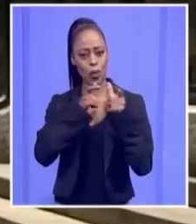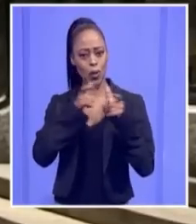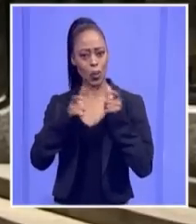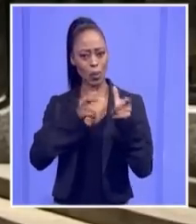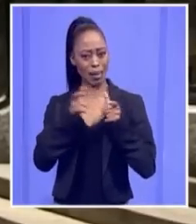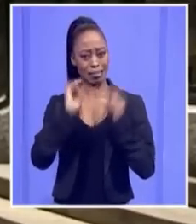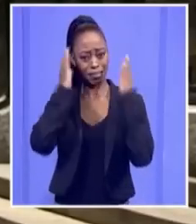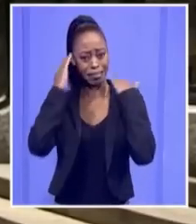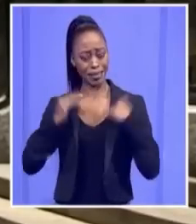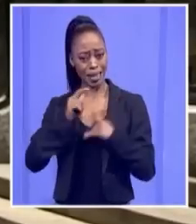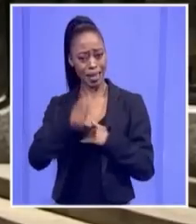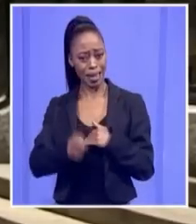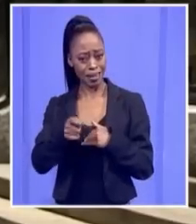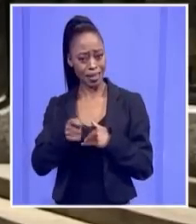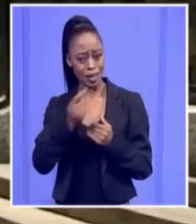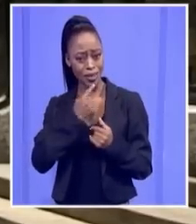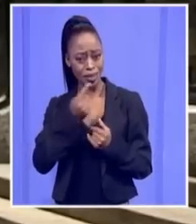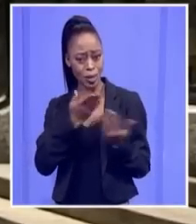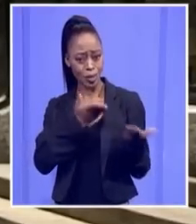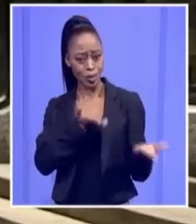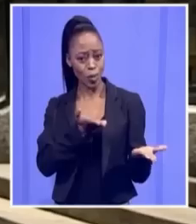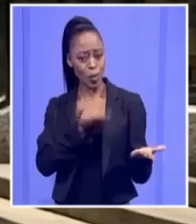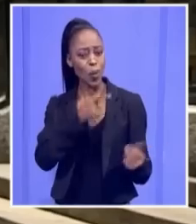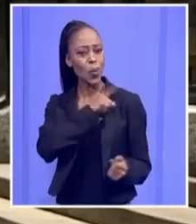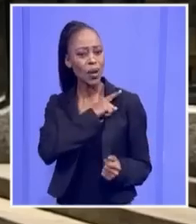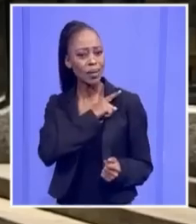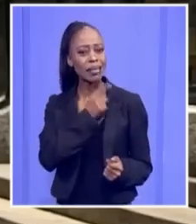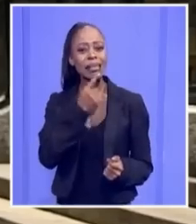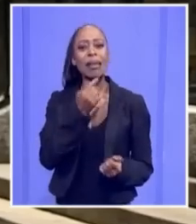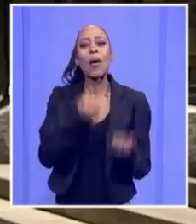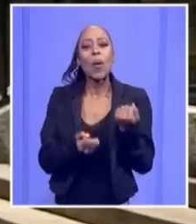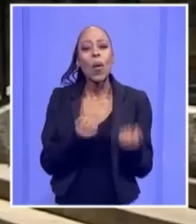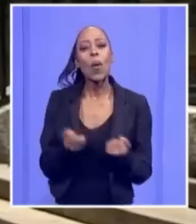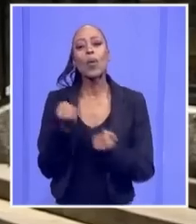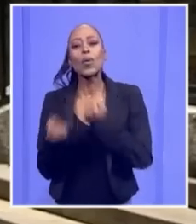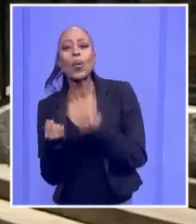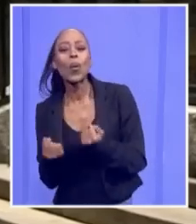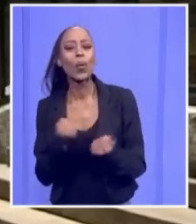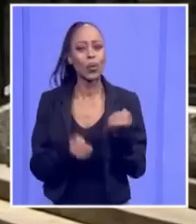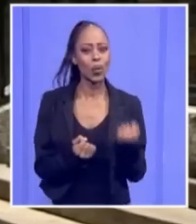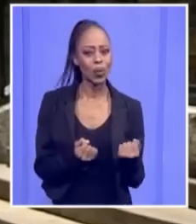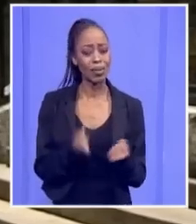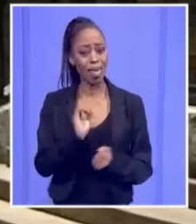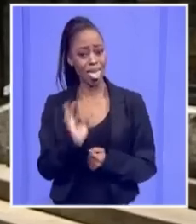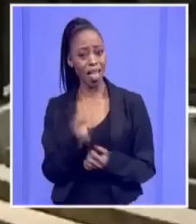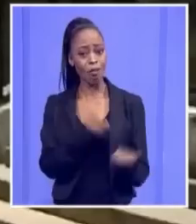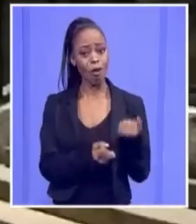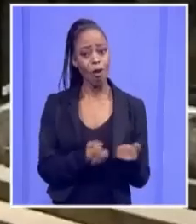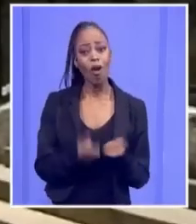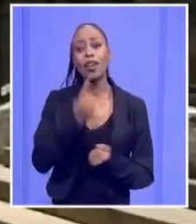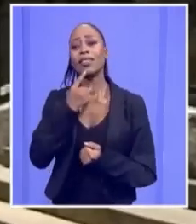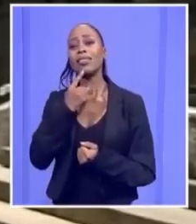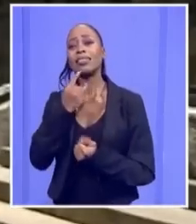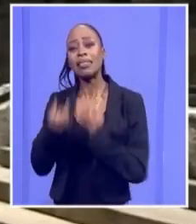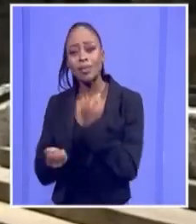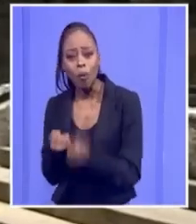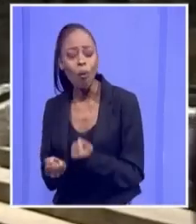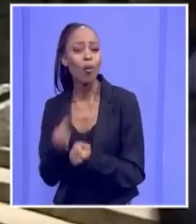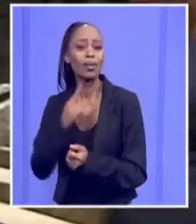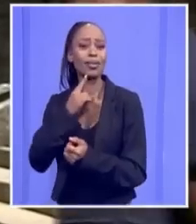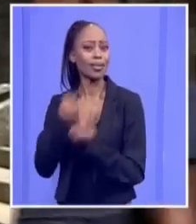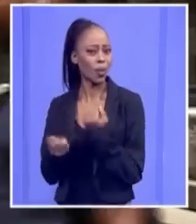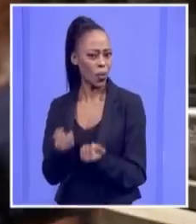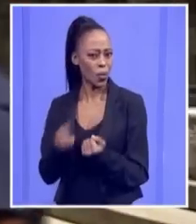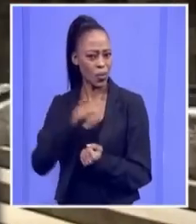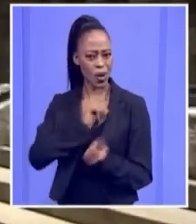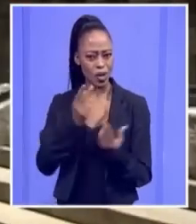was making. The judge has basically said a court is a court is a court. Now, if a court is a court is a court, why is it then